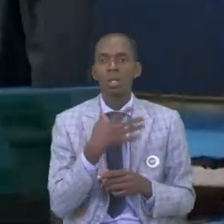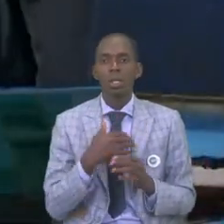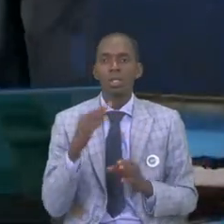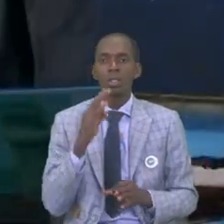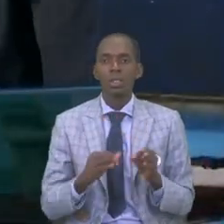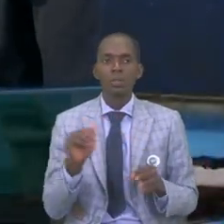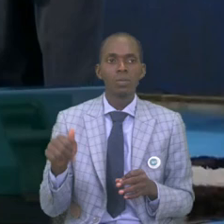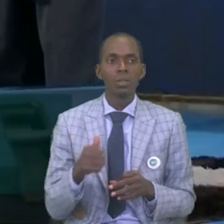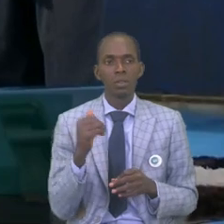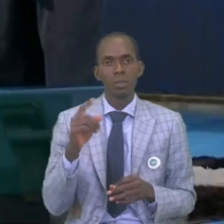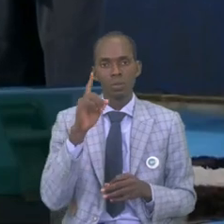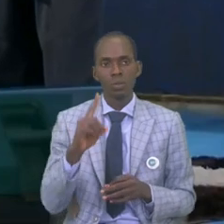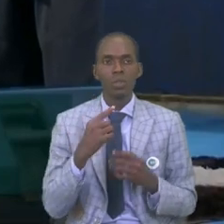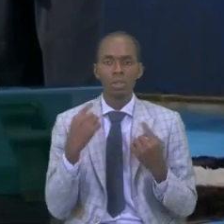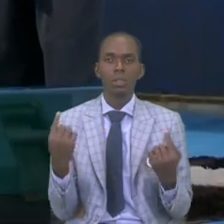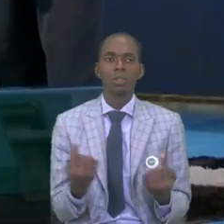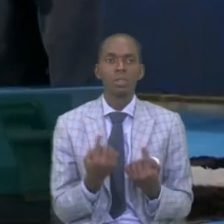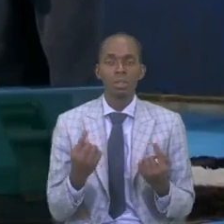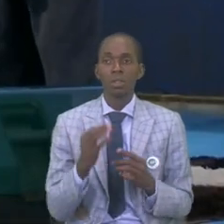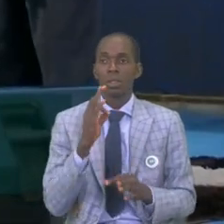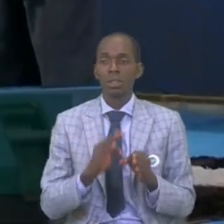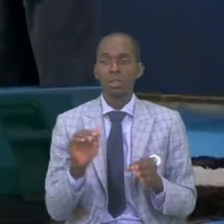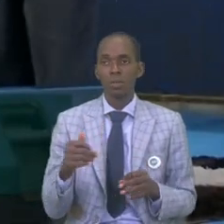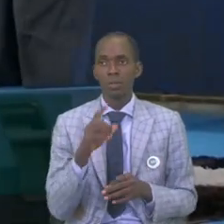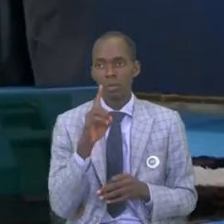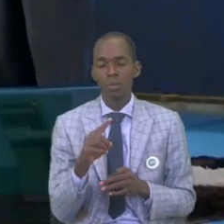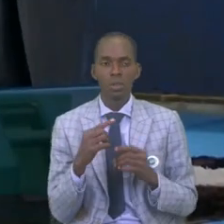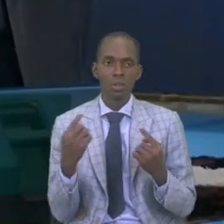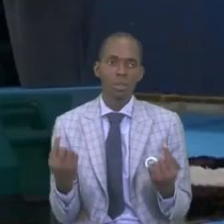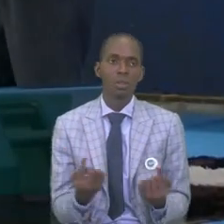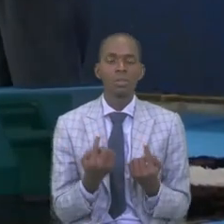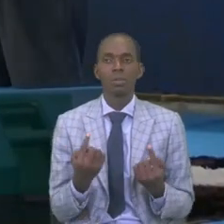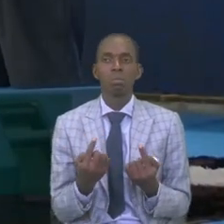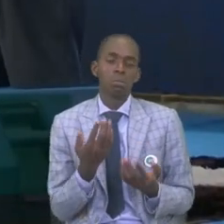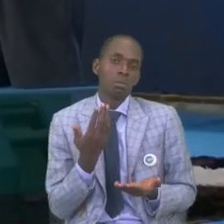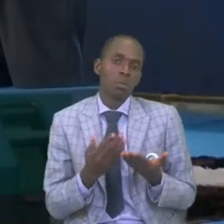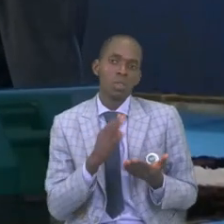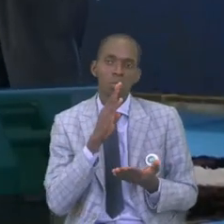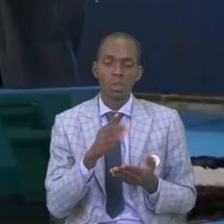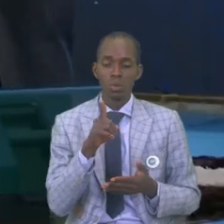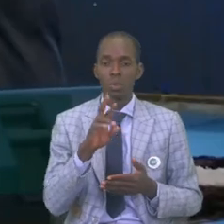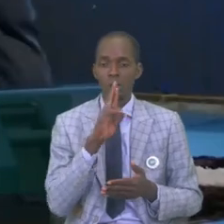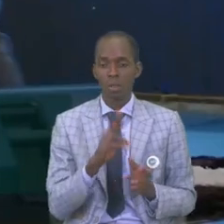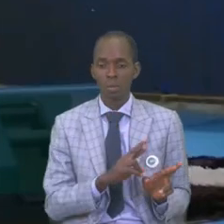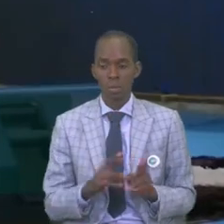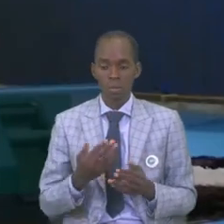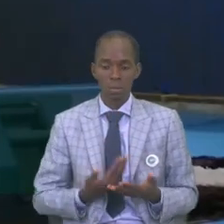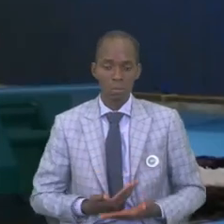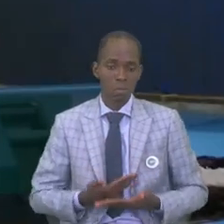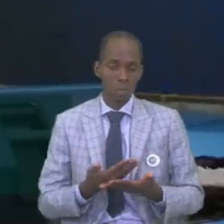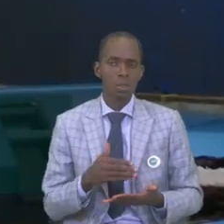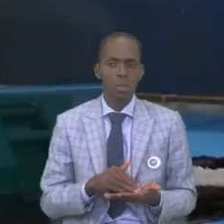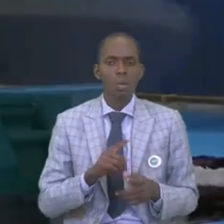man sin, if anyone sins, maybe he's been born again, and then he goes